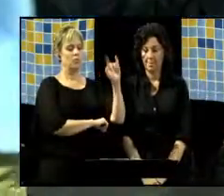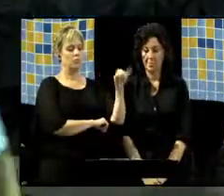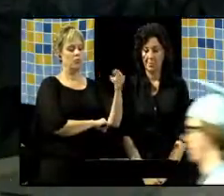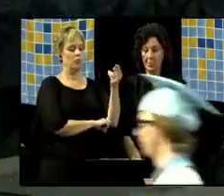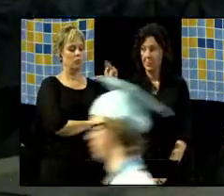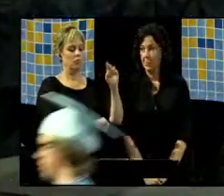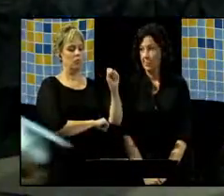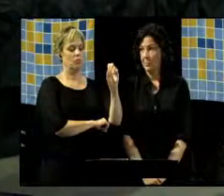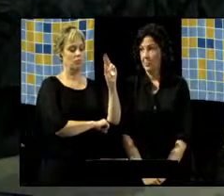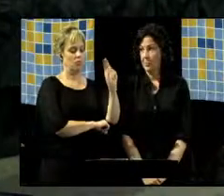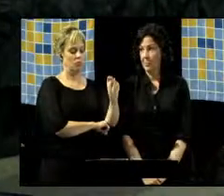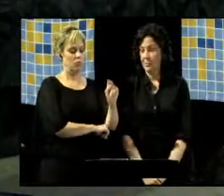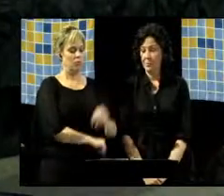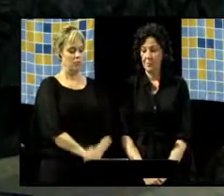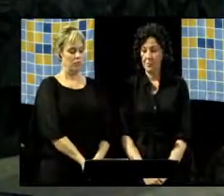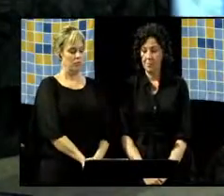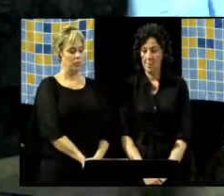Johnson.